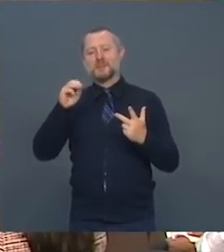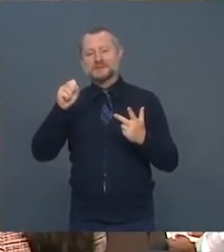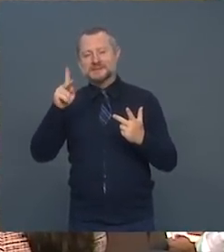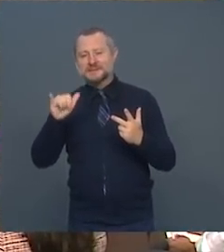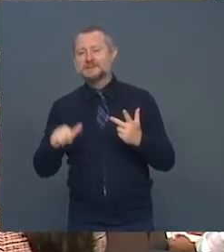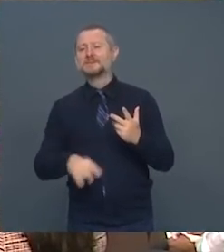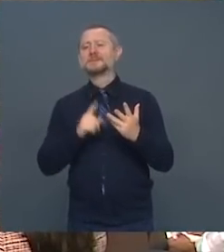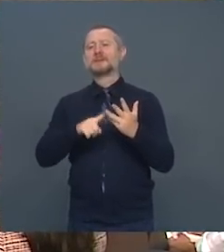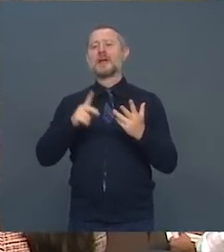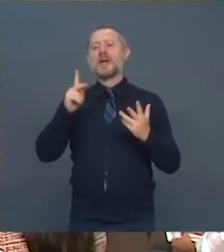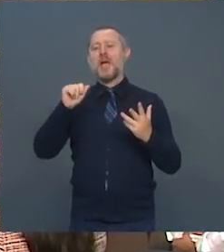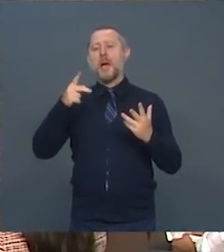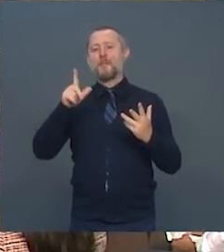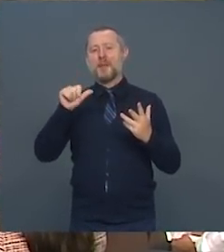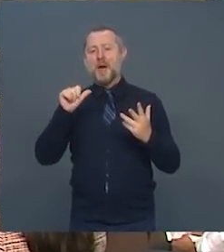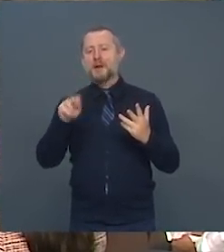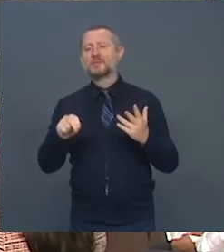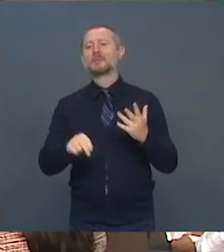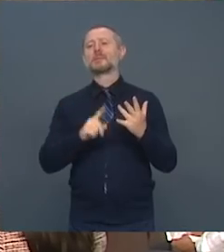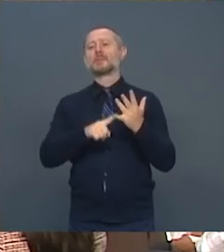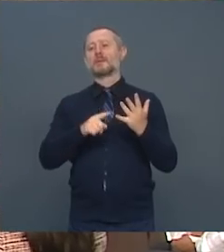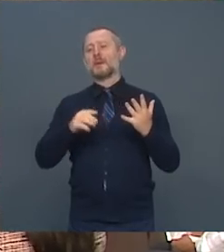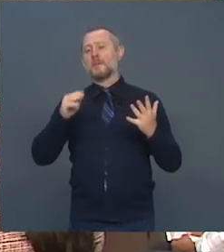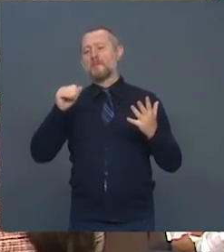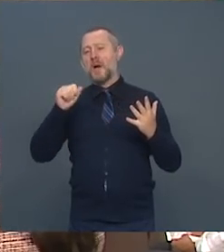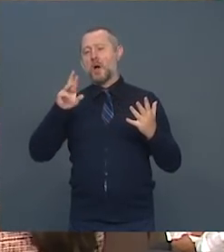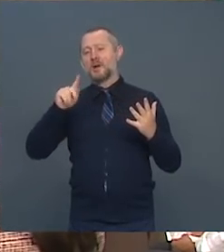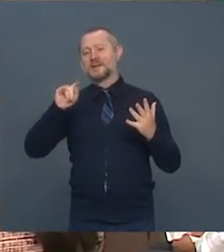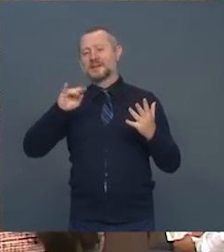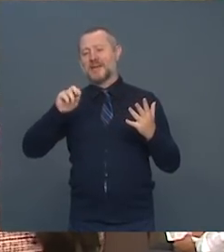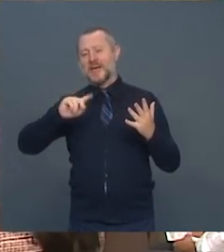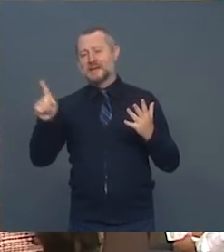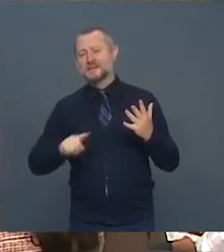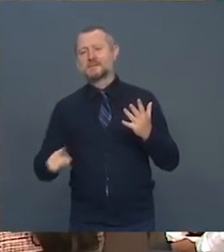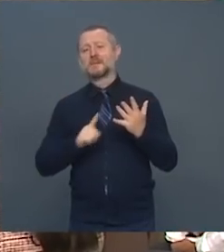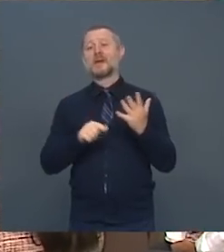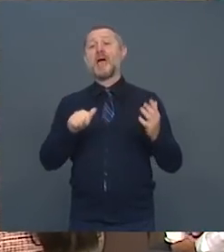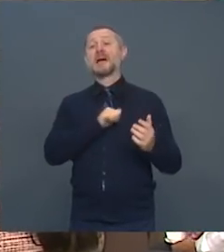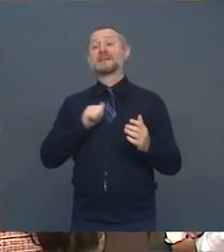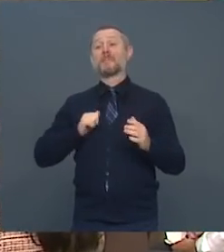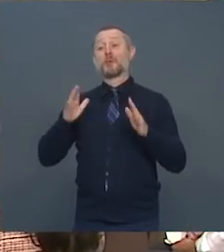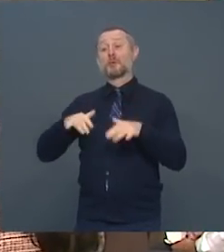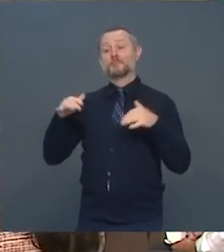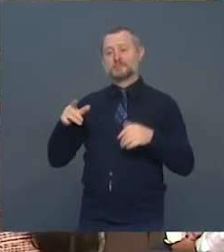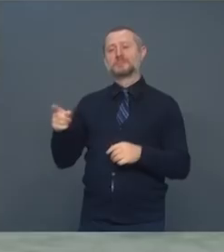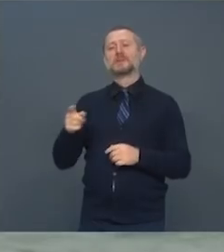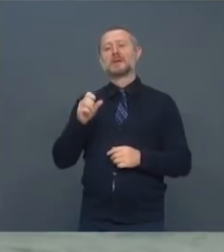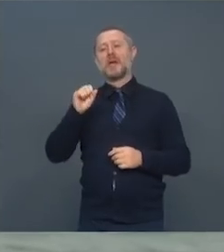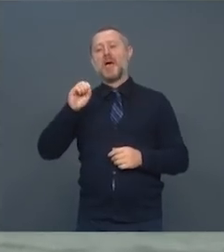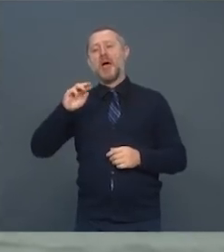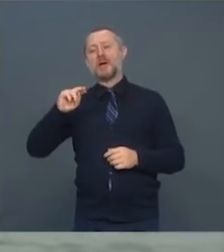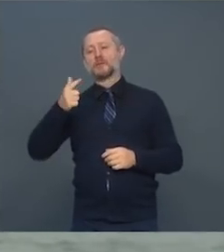and Senator Thomas, and Assemblyman Steve Englebright. Thank you all very much for being out today.